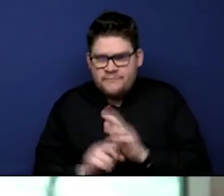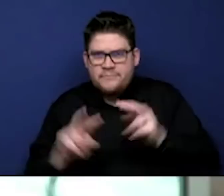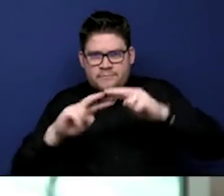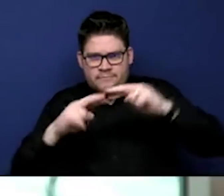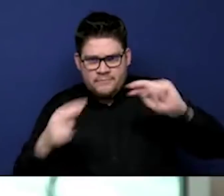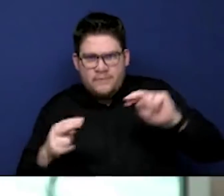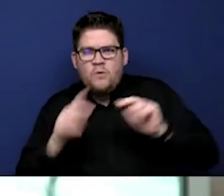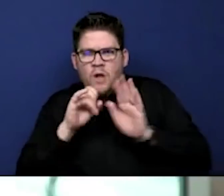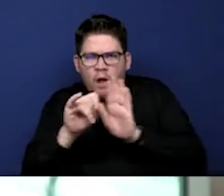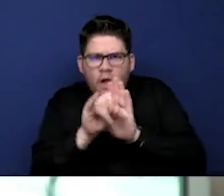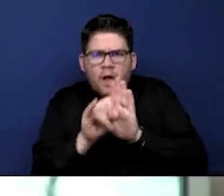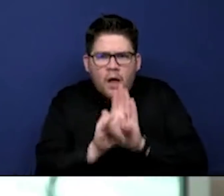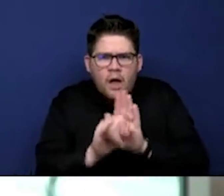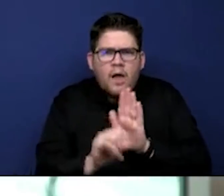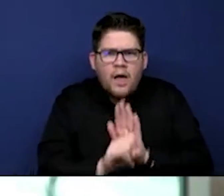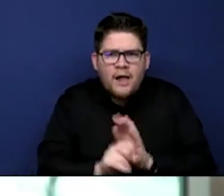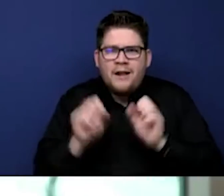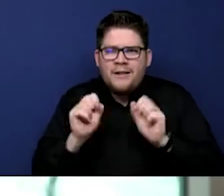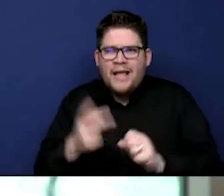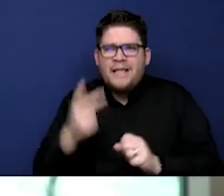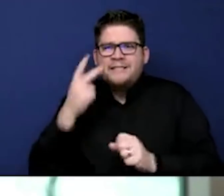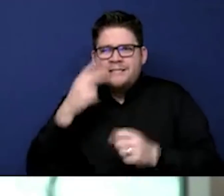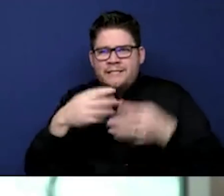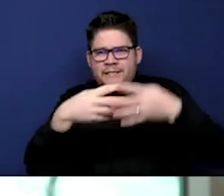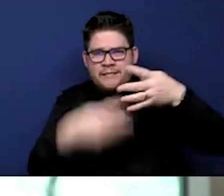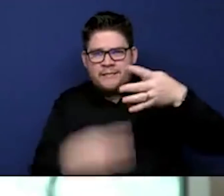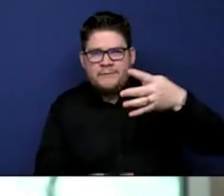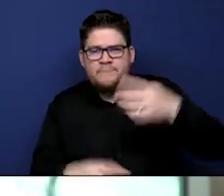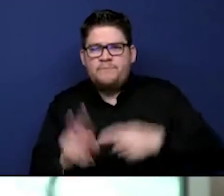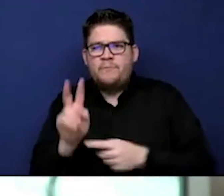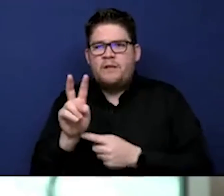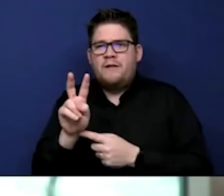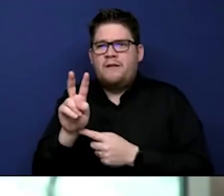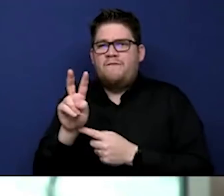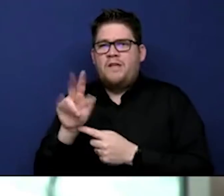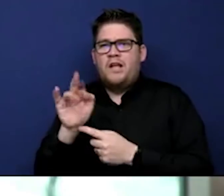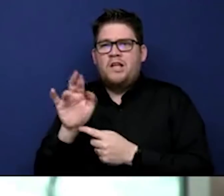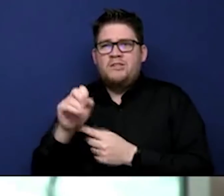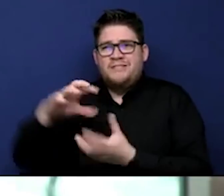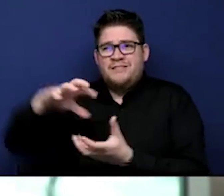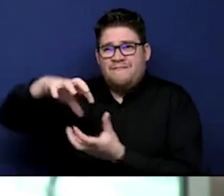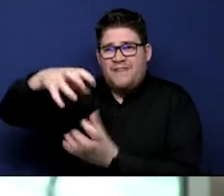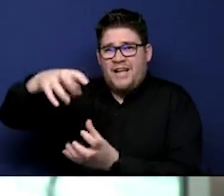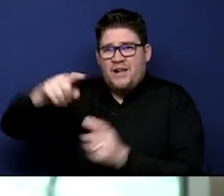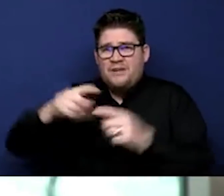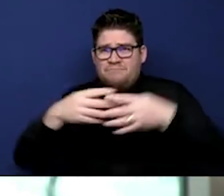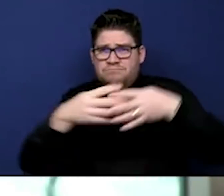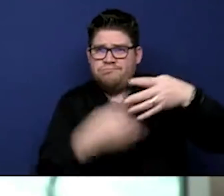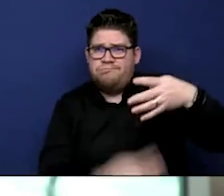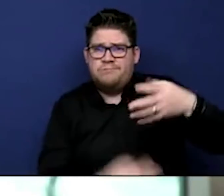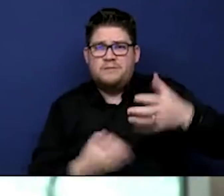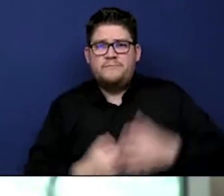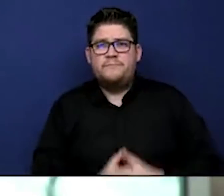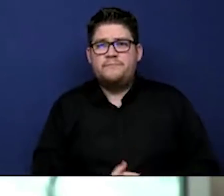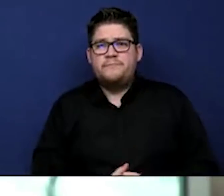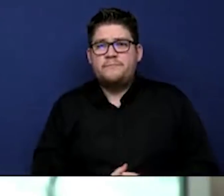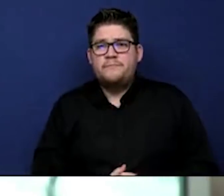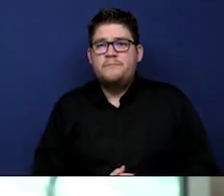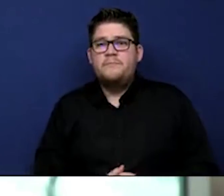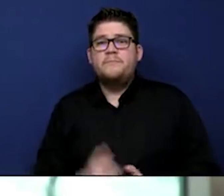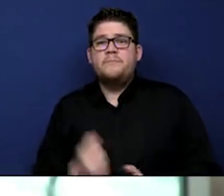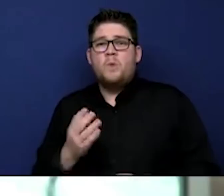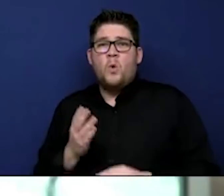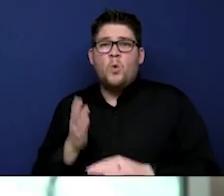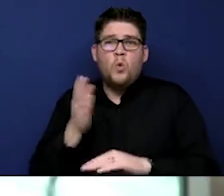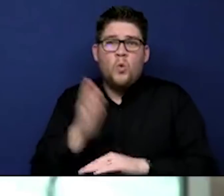well. We've also done whole genome sequencing in over 19,000 specimens, and so that's way more than